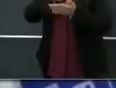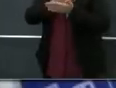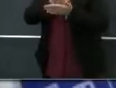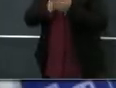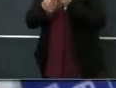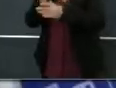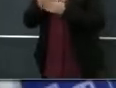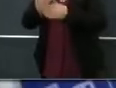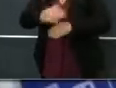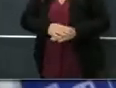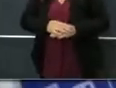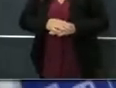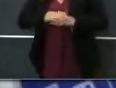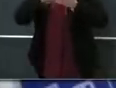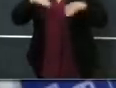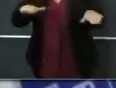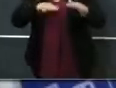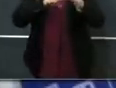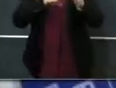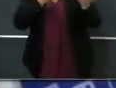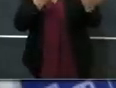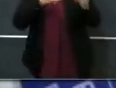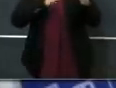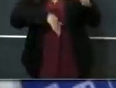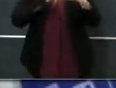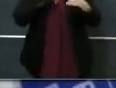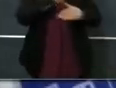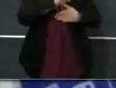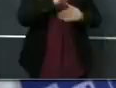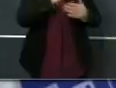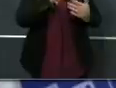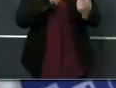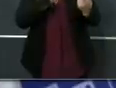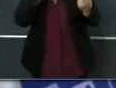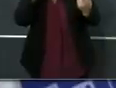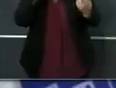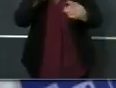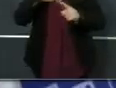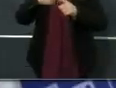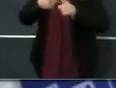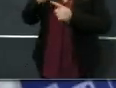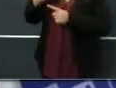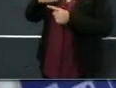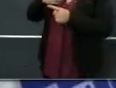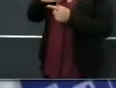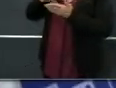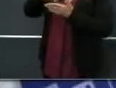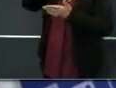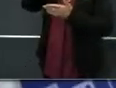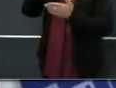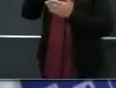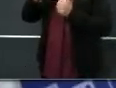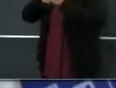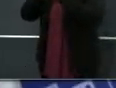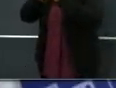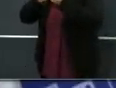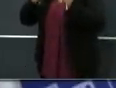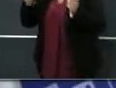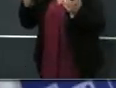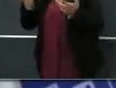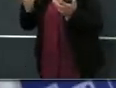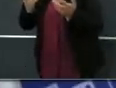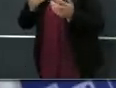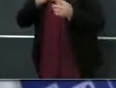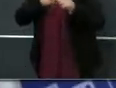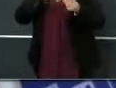ages 10 and under at home, 2 with diagnosed learning differences, distance learning has been a real challenge, to say the least.